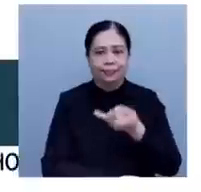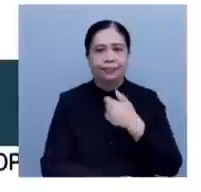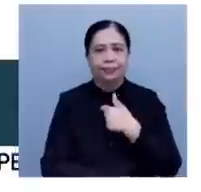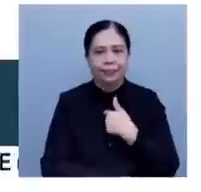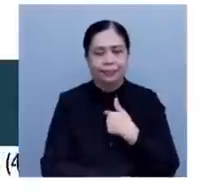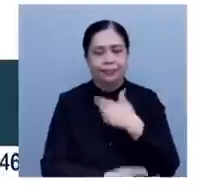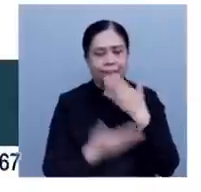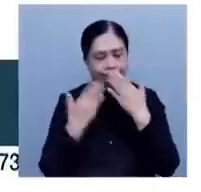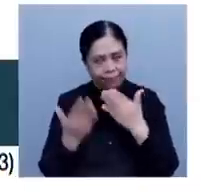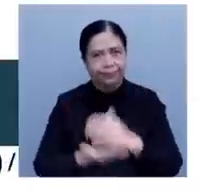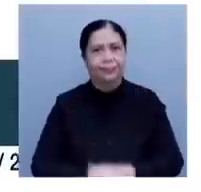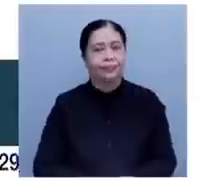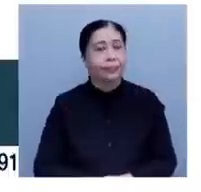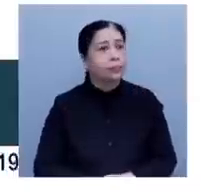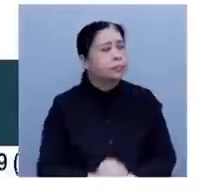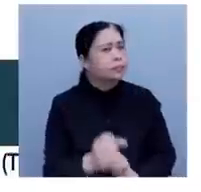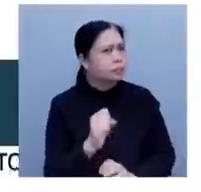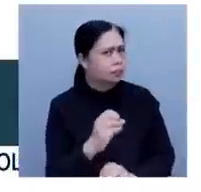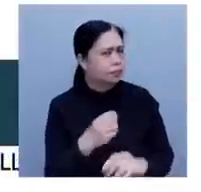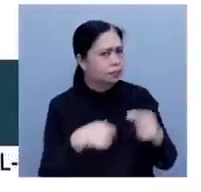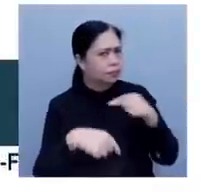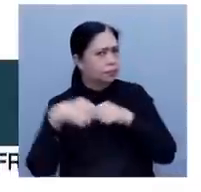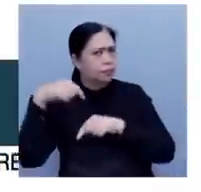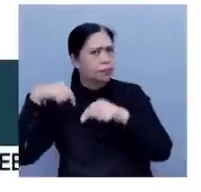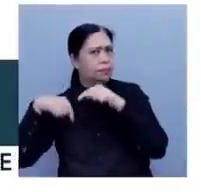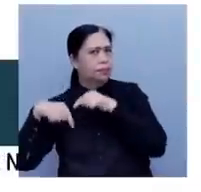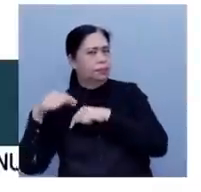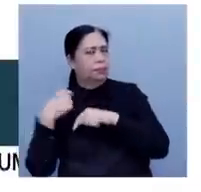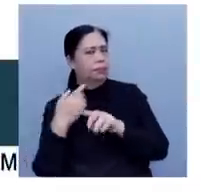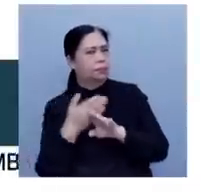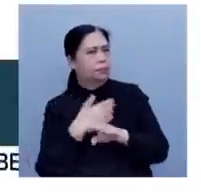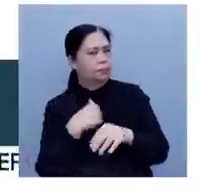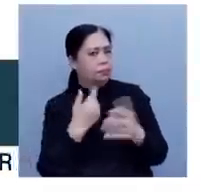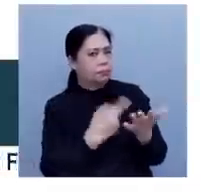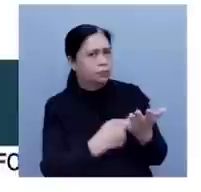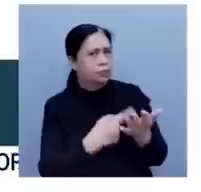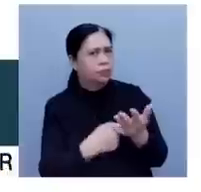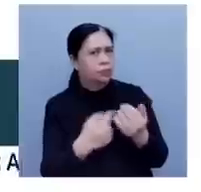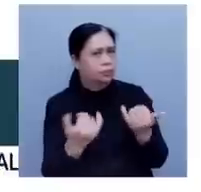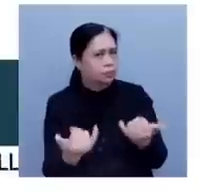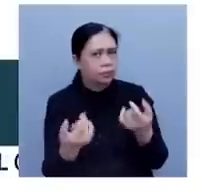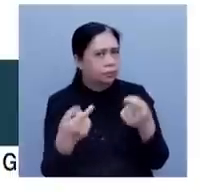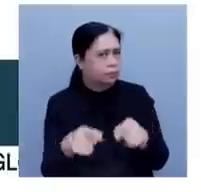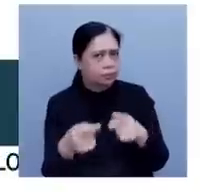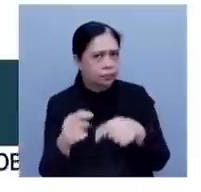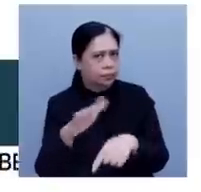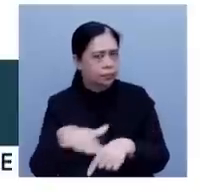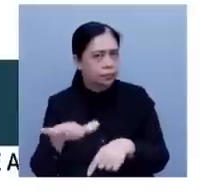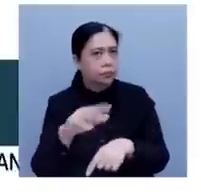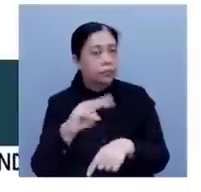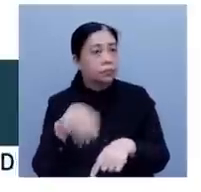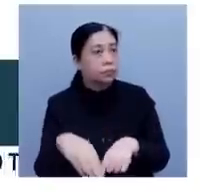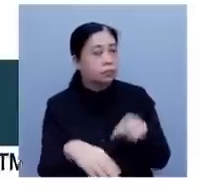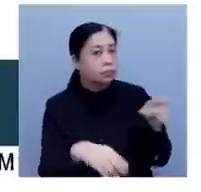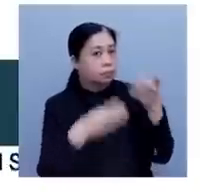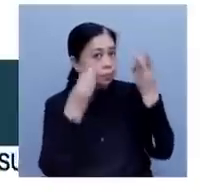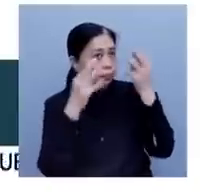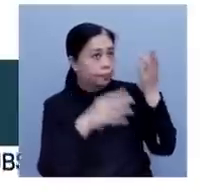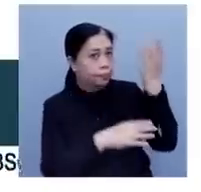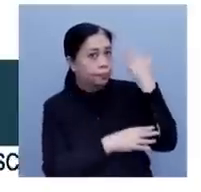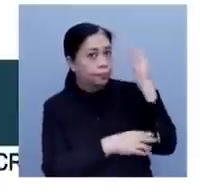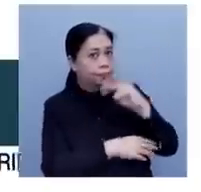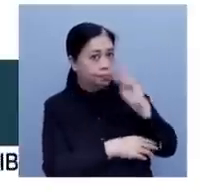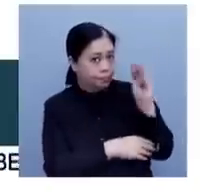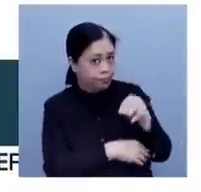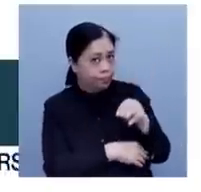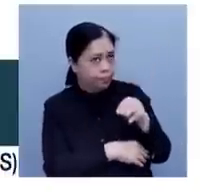Salamat. Right, so let's backtrack a bit here before we discuss what's currently happening. When you were mayor of the city of Manila,